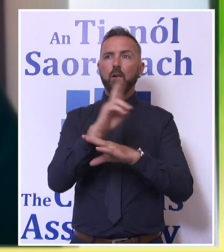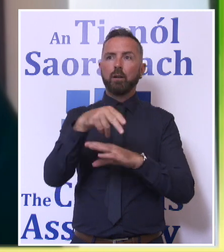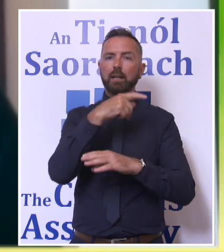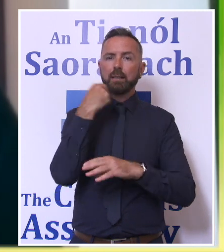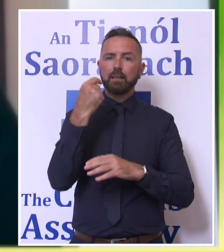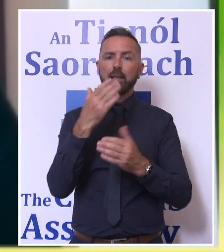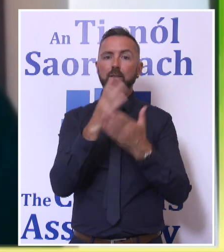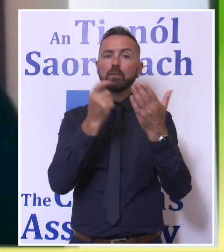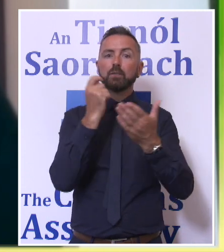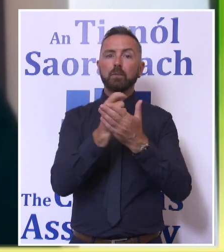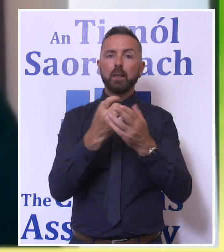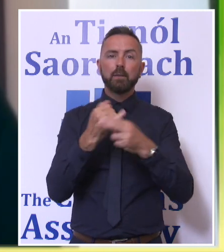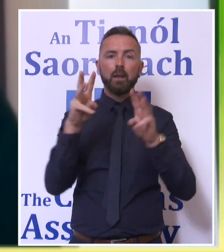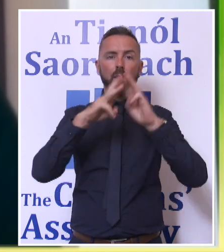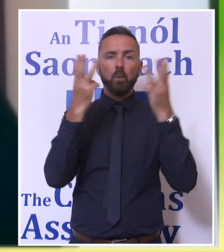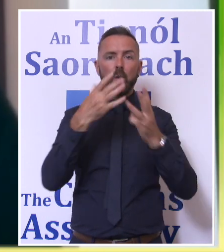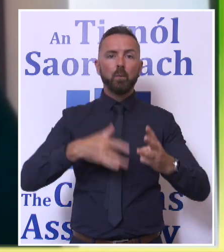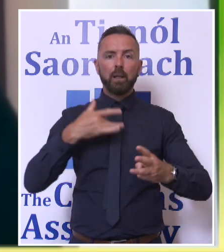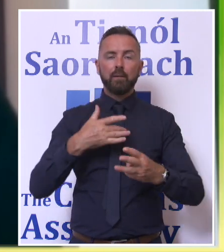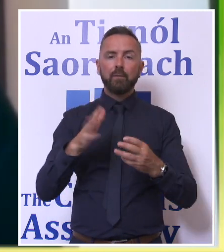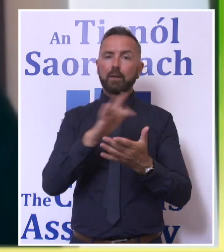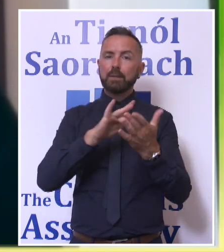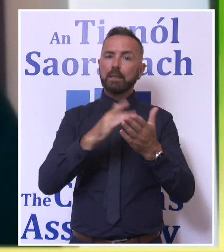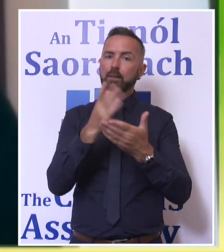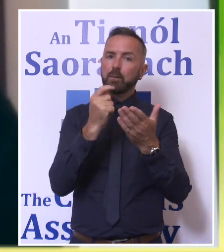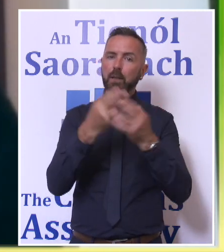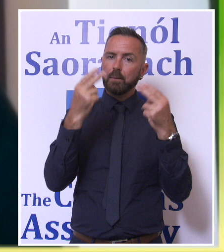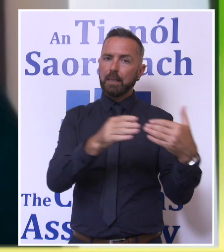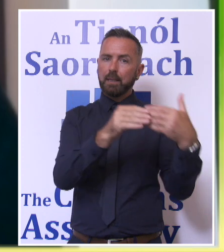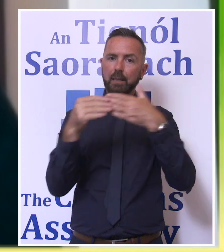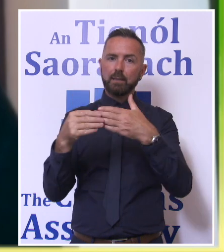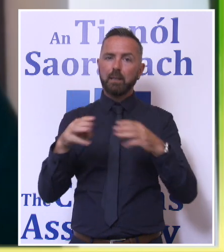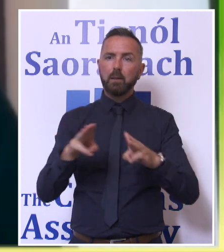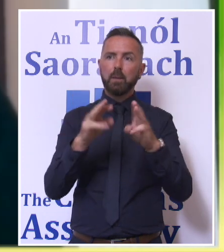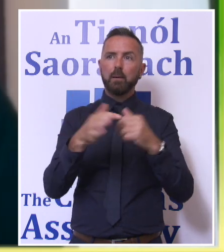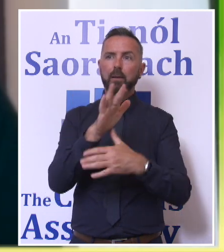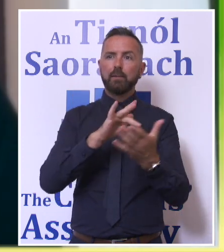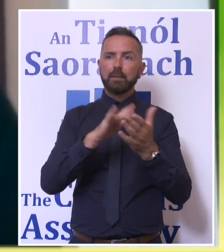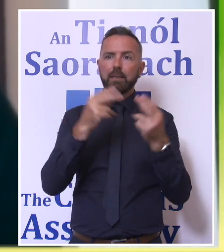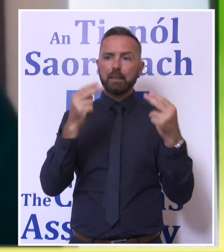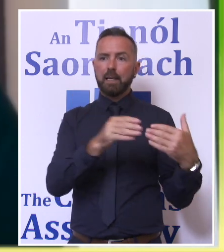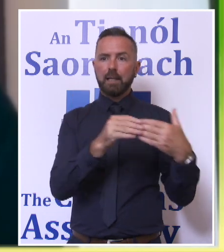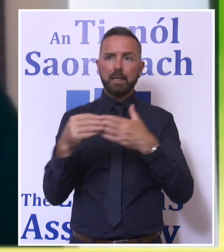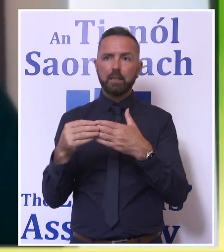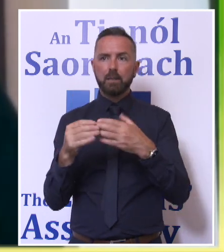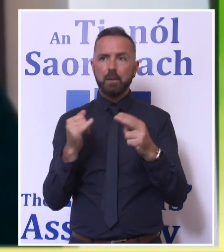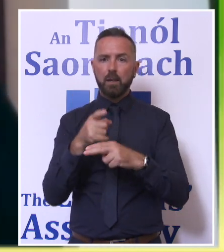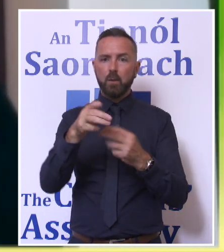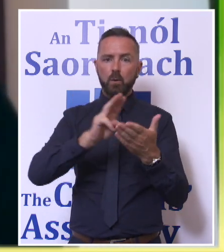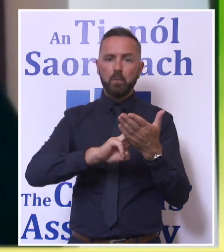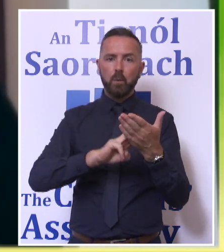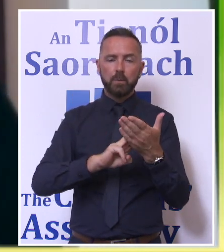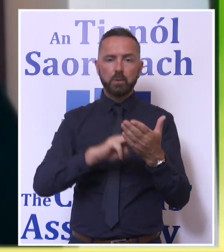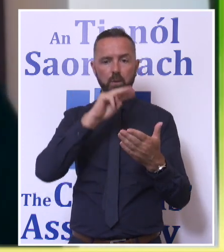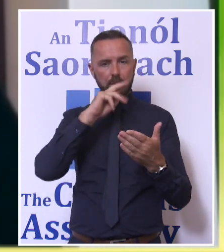is sometimes in the world that we live in, cities do need leadership. The people of cities need leadership in those moments so that they